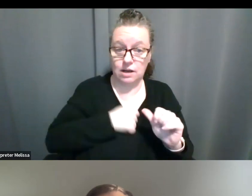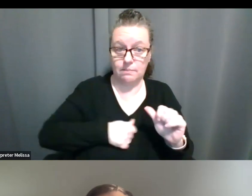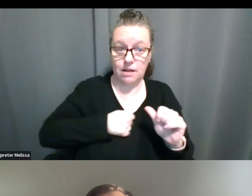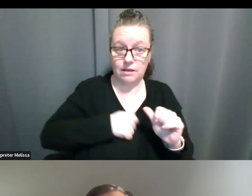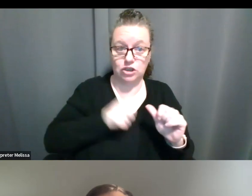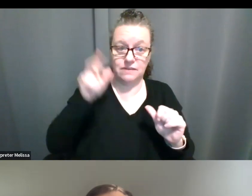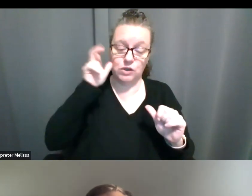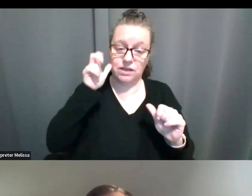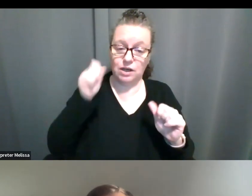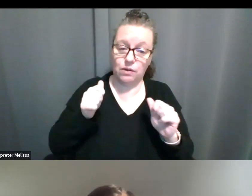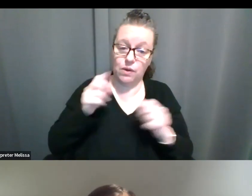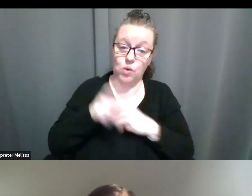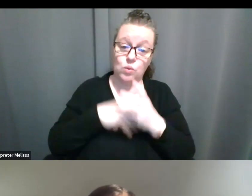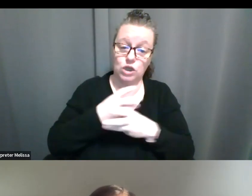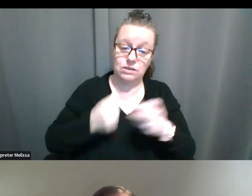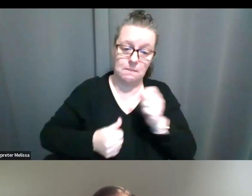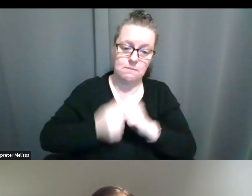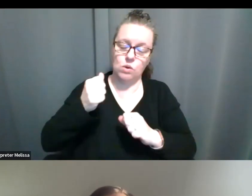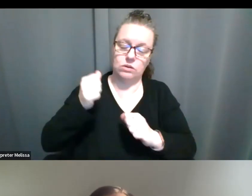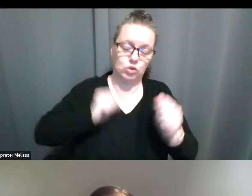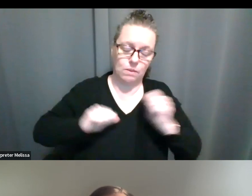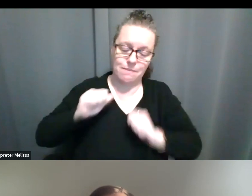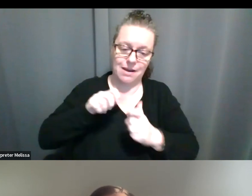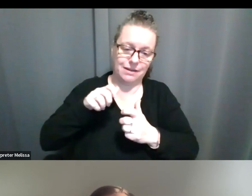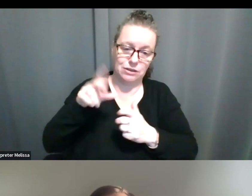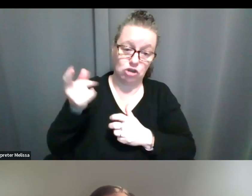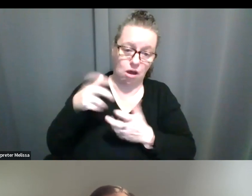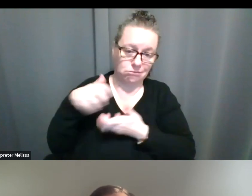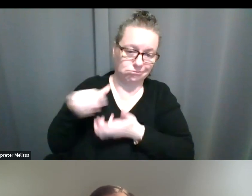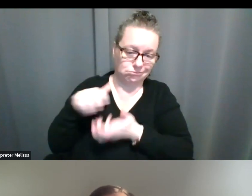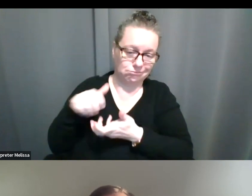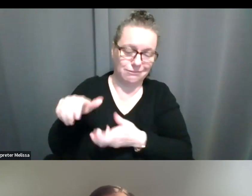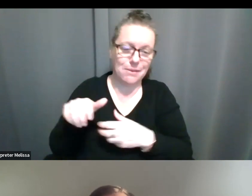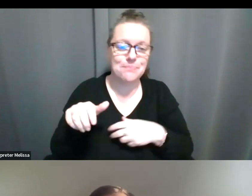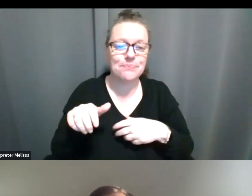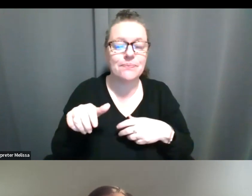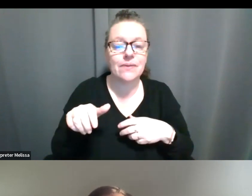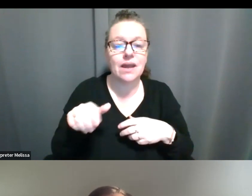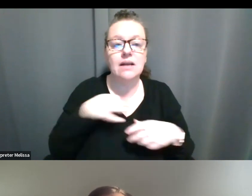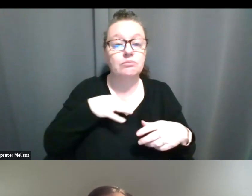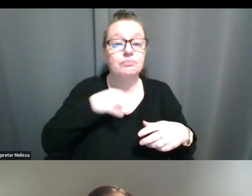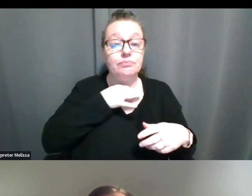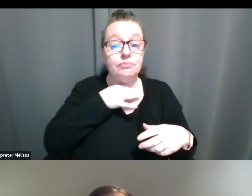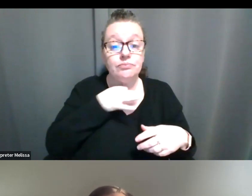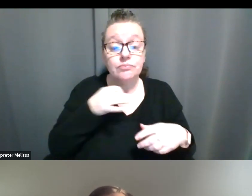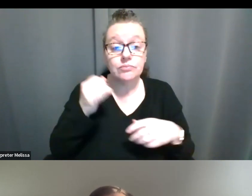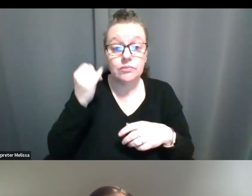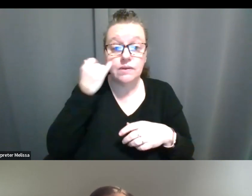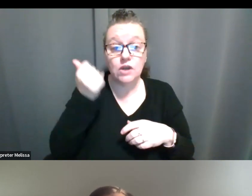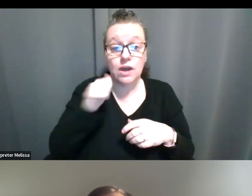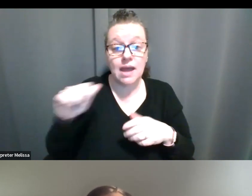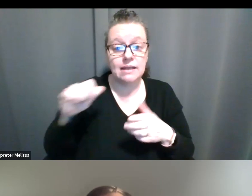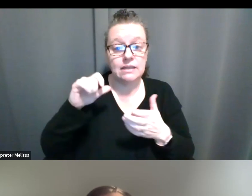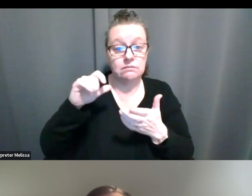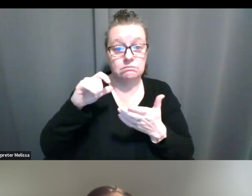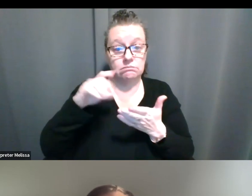world's most dramatic dog in the background. I'm curious from an outcome measure standpoint, if there are any takeaways in terms